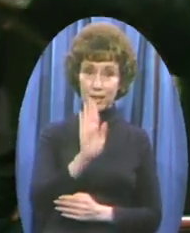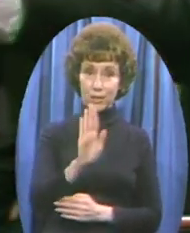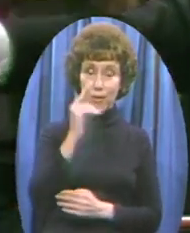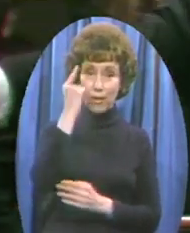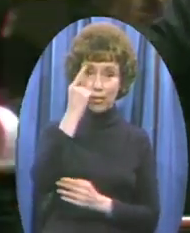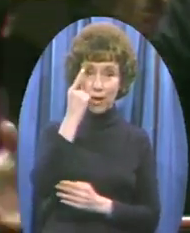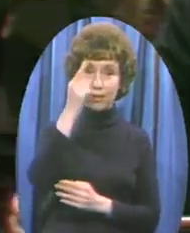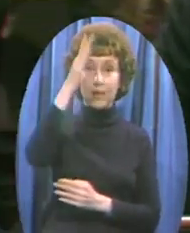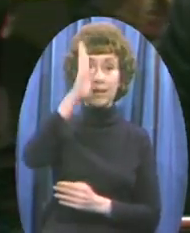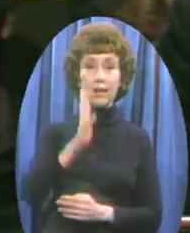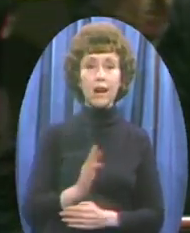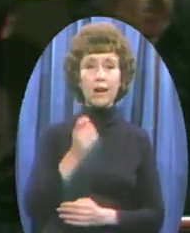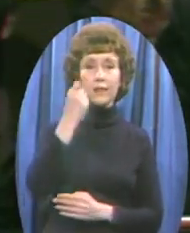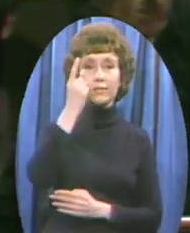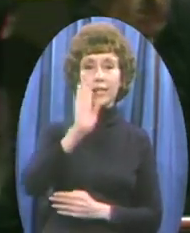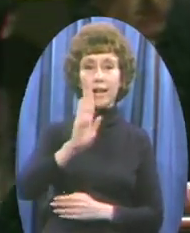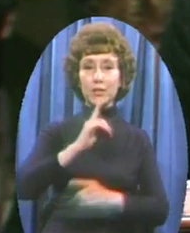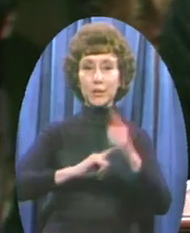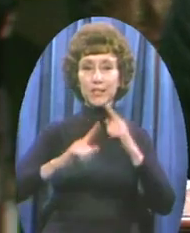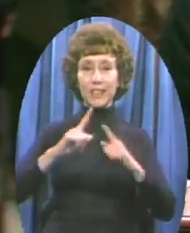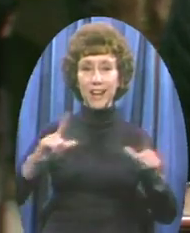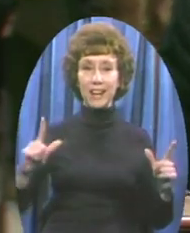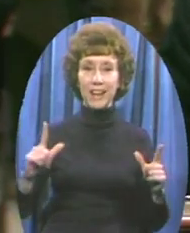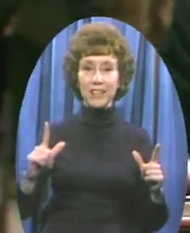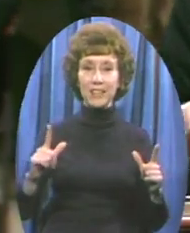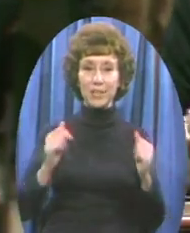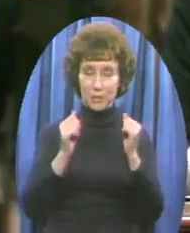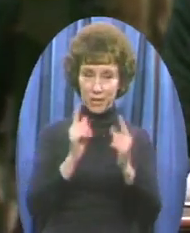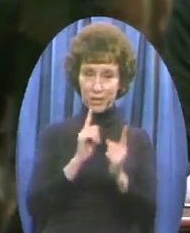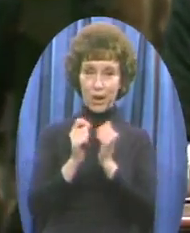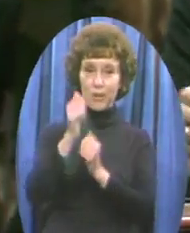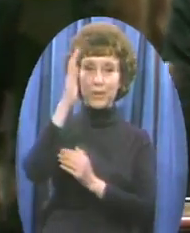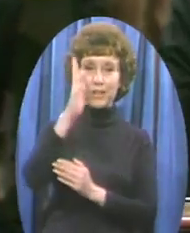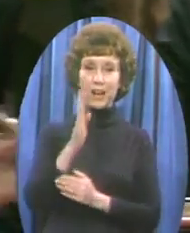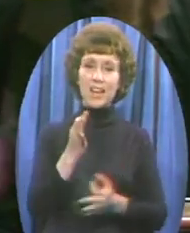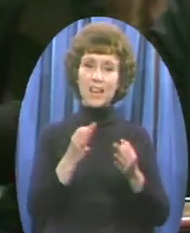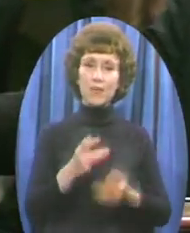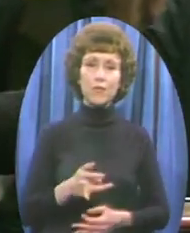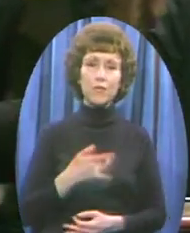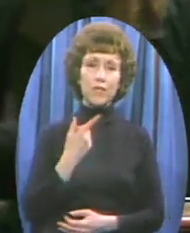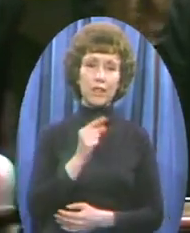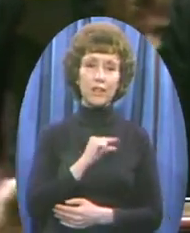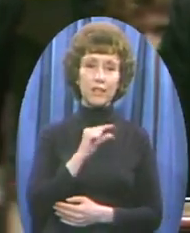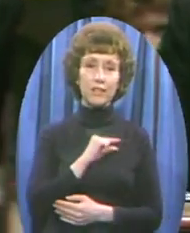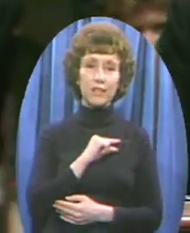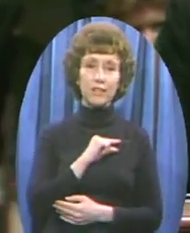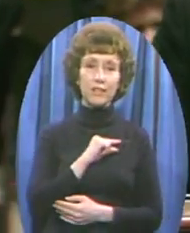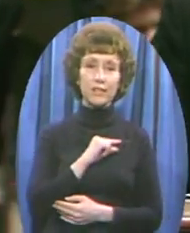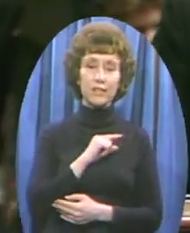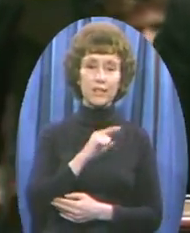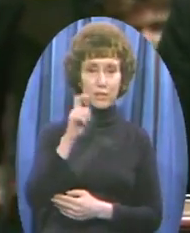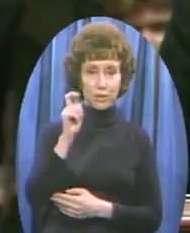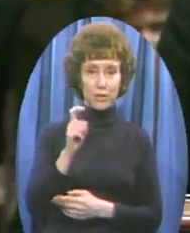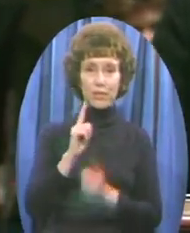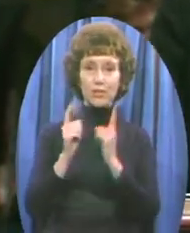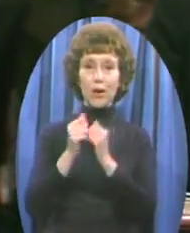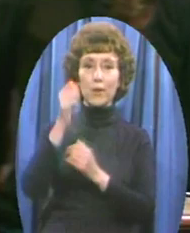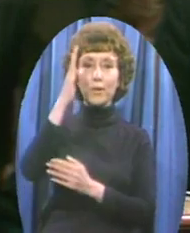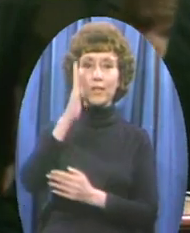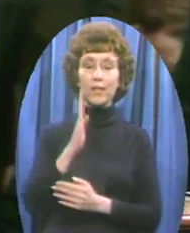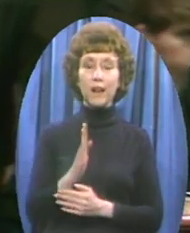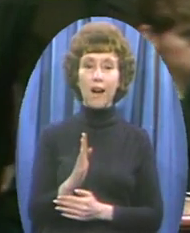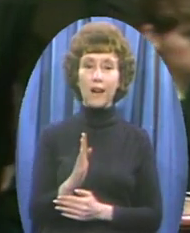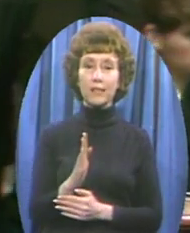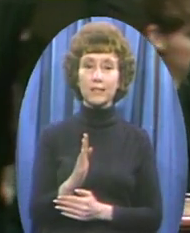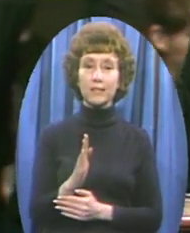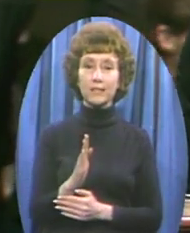out and come down here. Every one of you who needs to rededicate your life to the Lord, I want you to come and have prayer with us. If you want to unite with our church, I